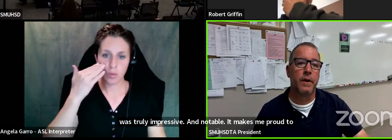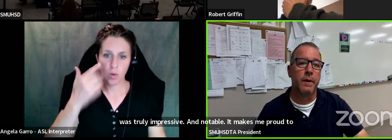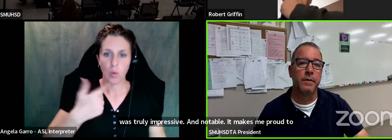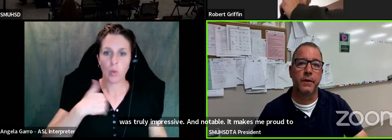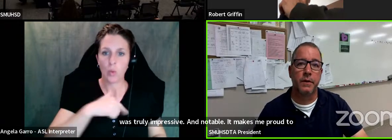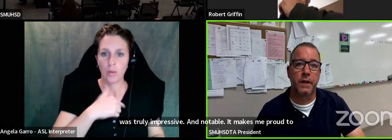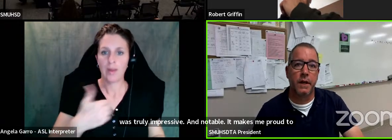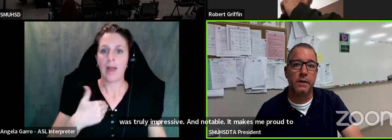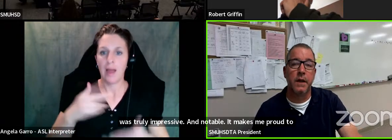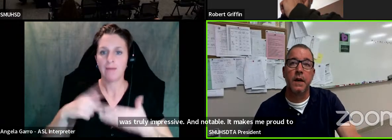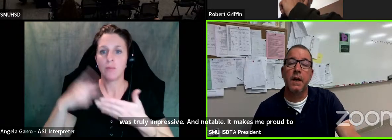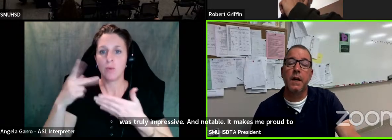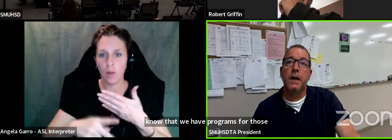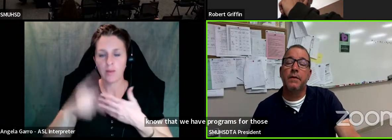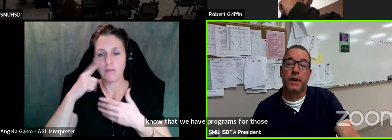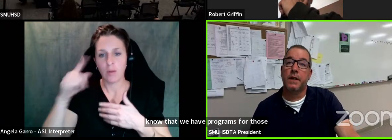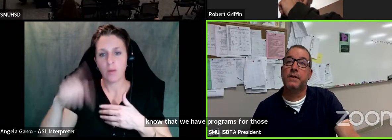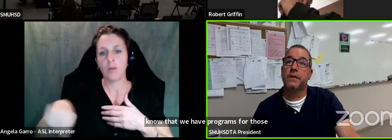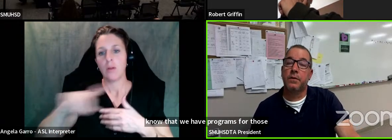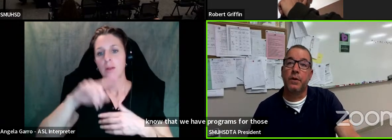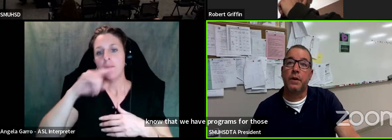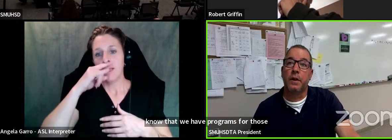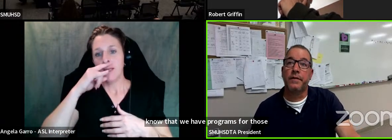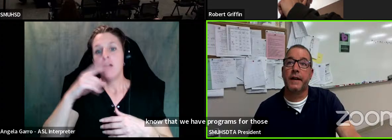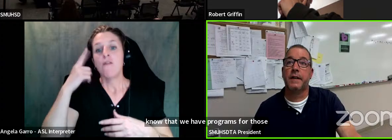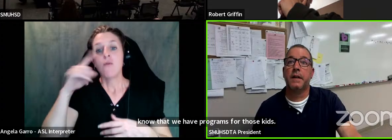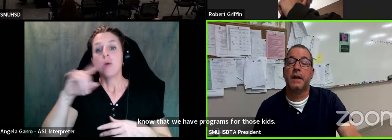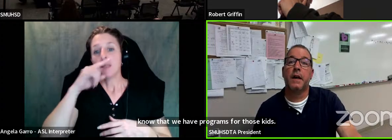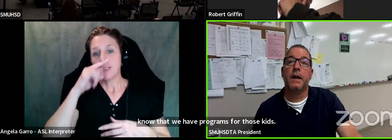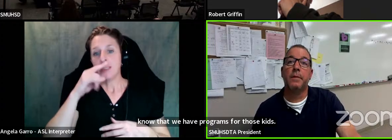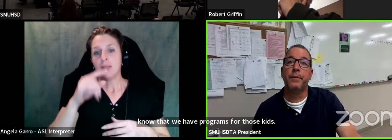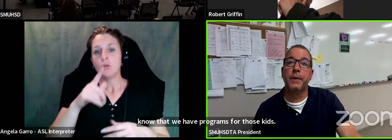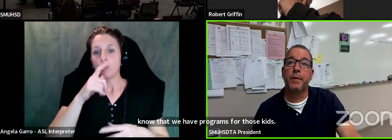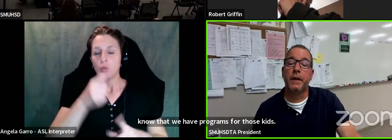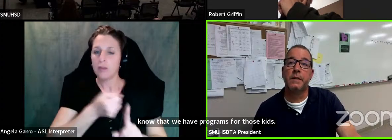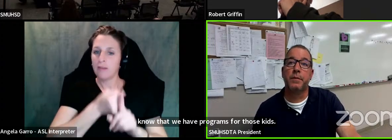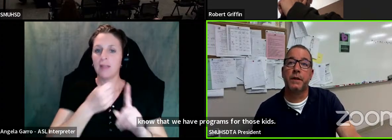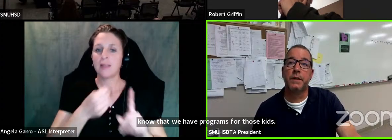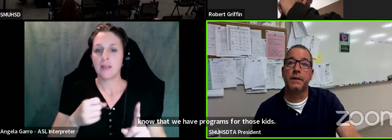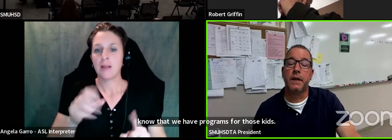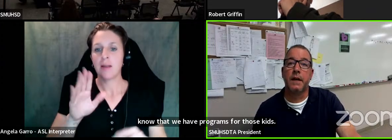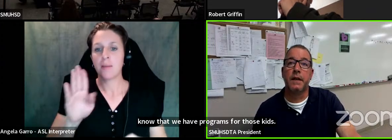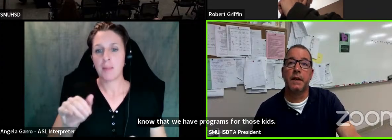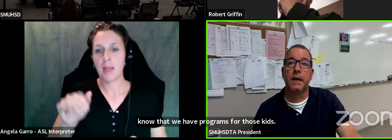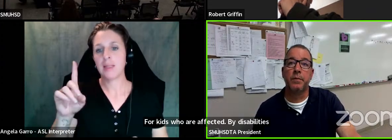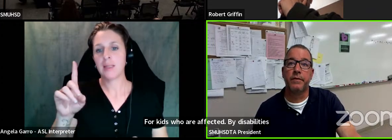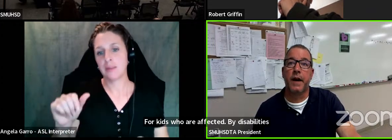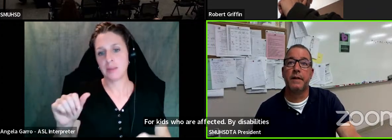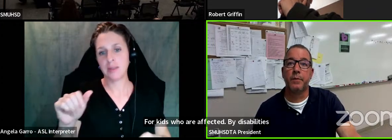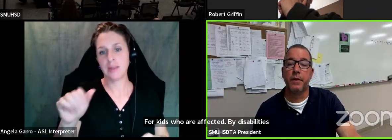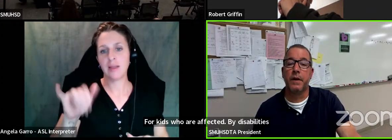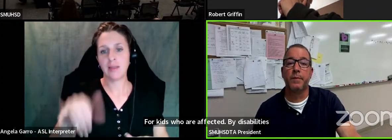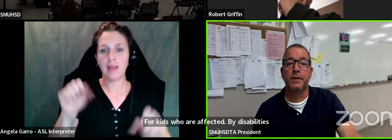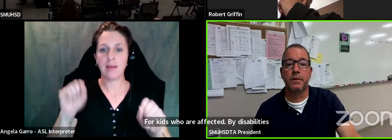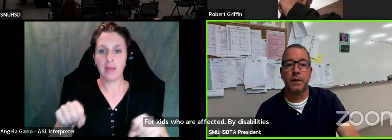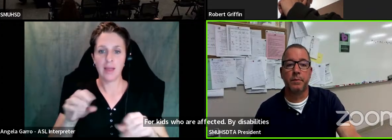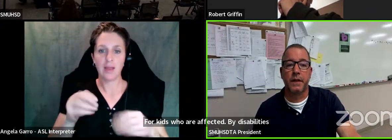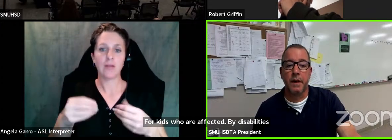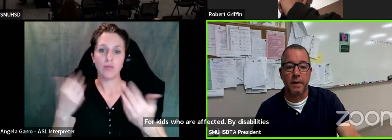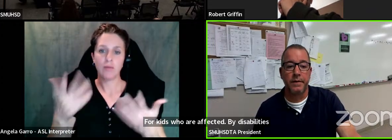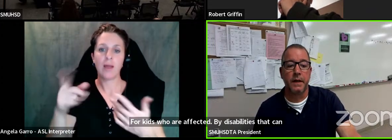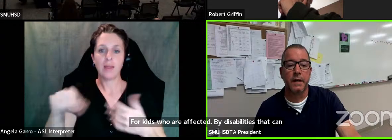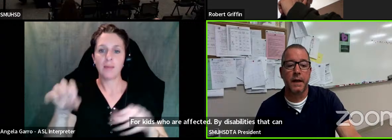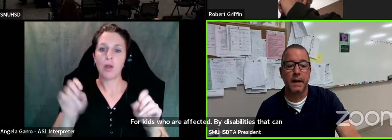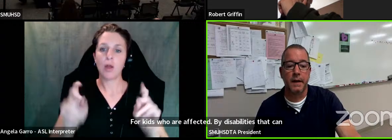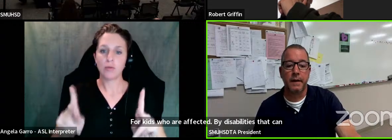have programs for those kids, for kids who are affected by disabilities, that can provide them with an opportunity to